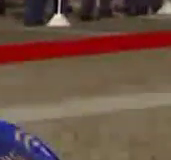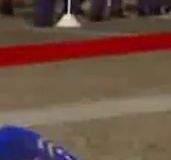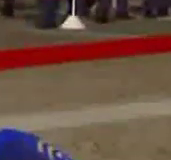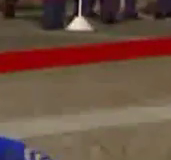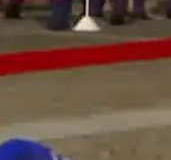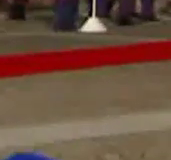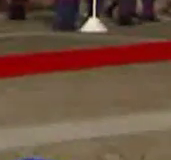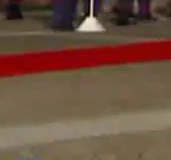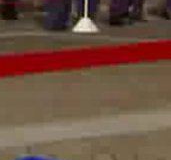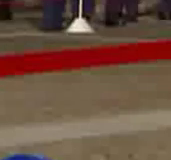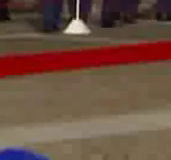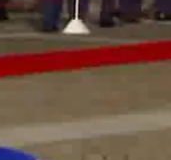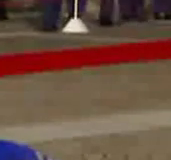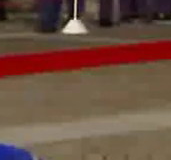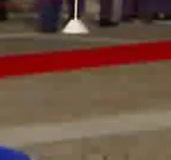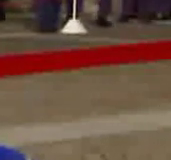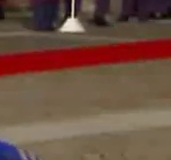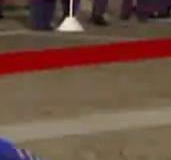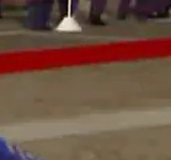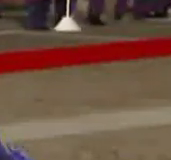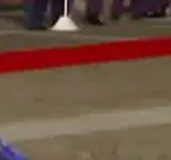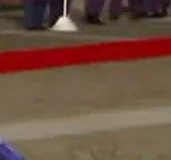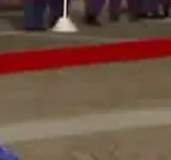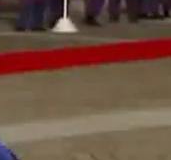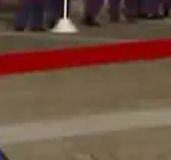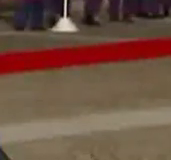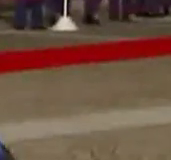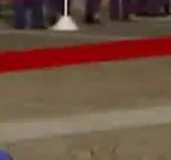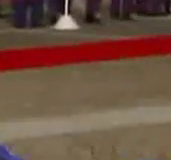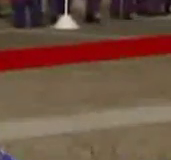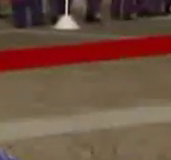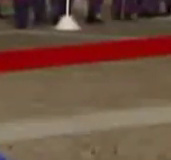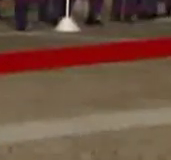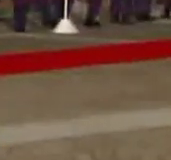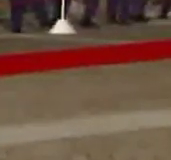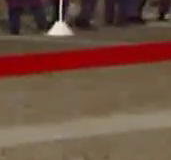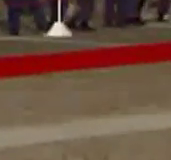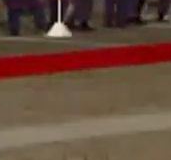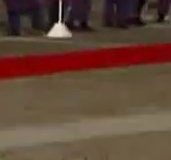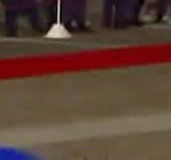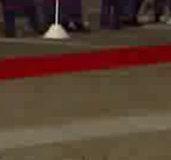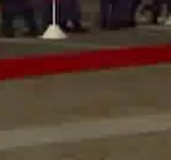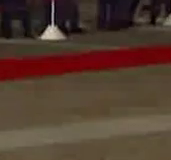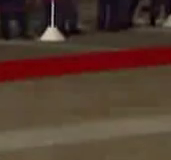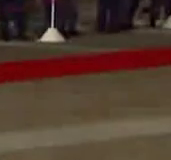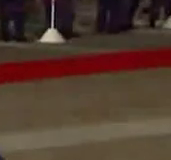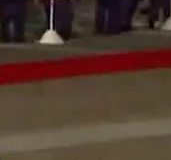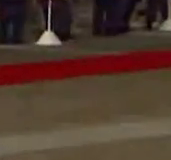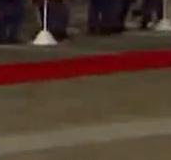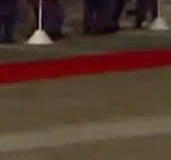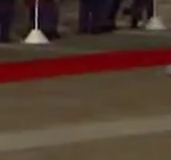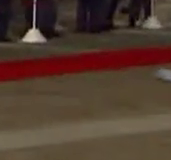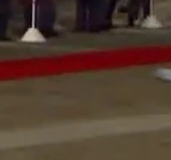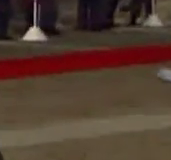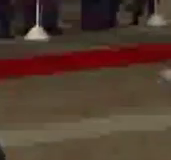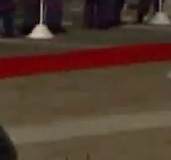had listed, particularly about the agricultural sector. What's your take on, did the President go enough in dealing with that? No, I must